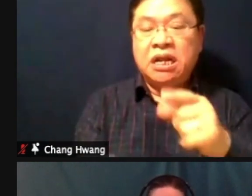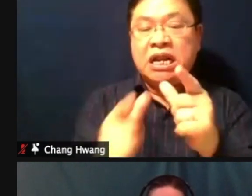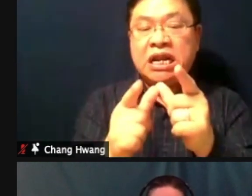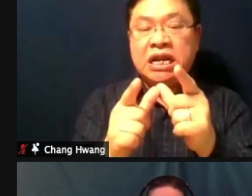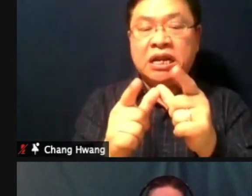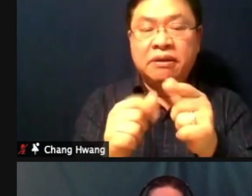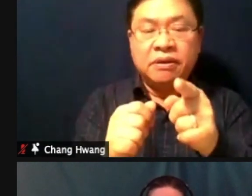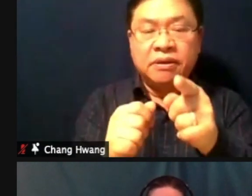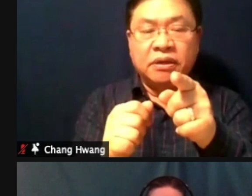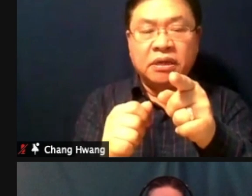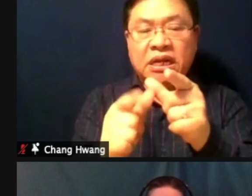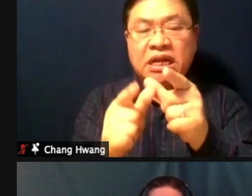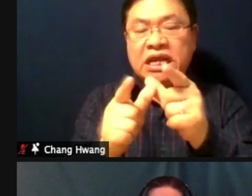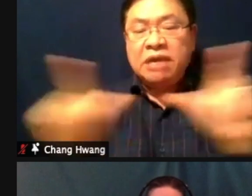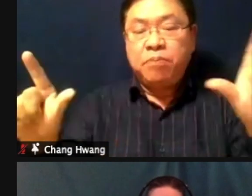Now, in 1997,